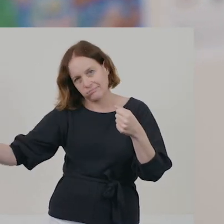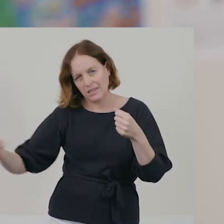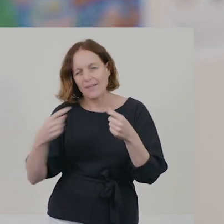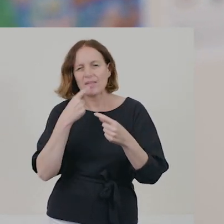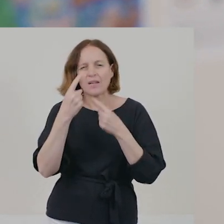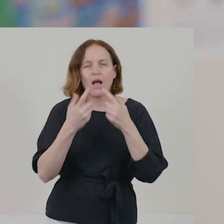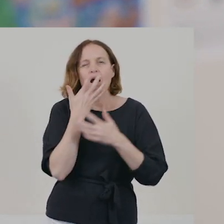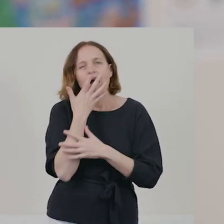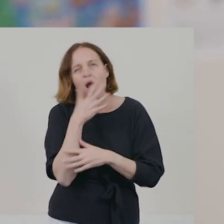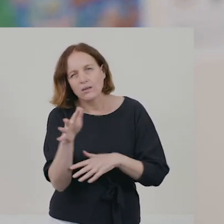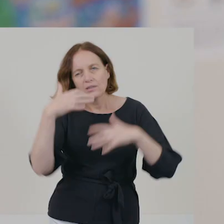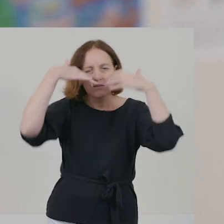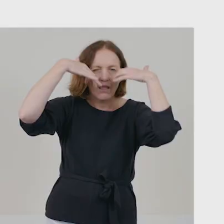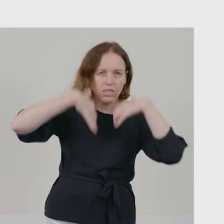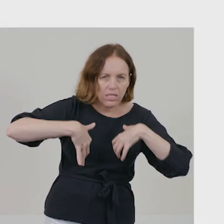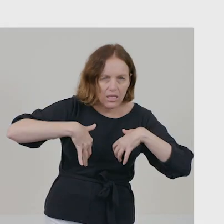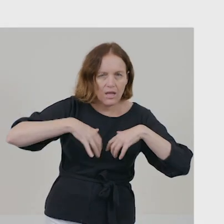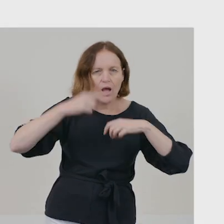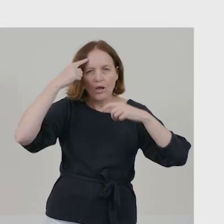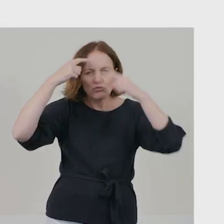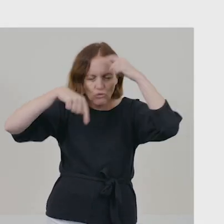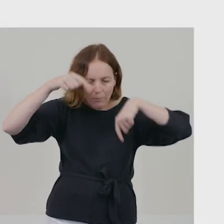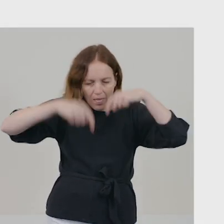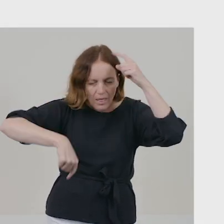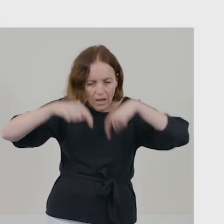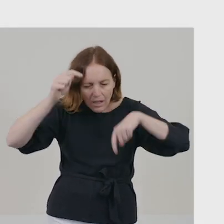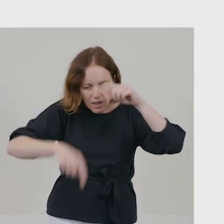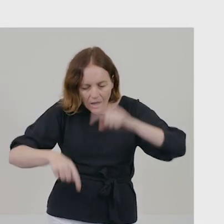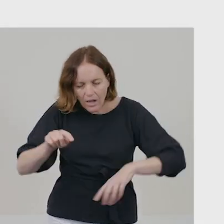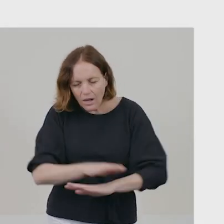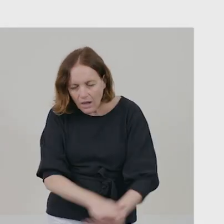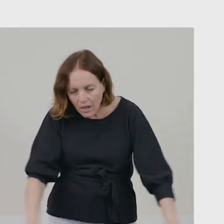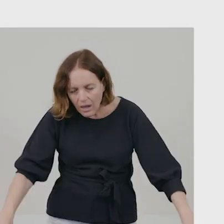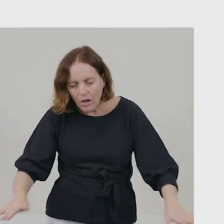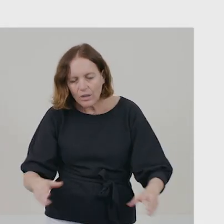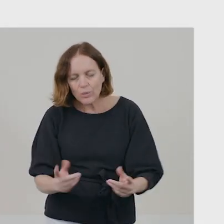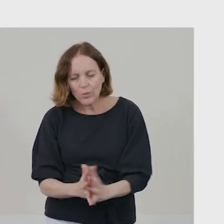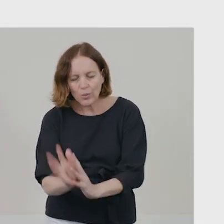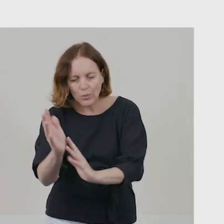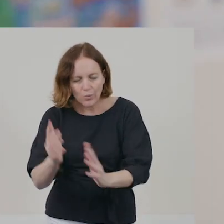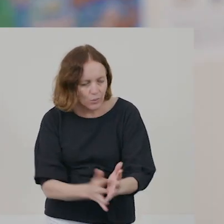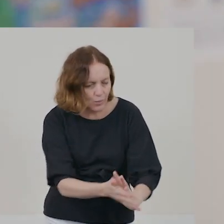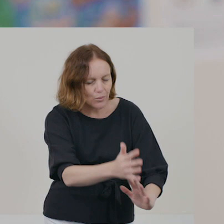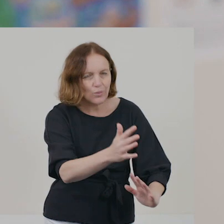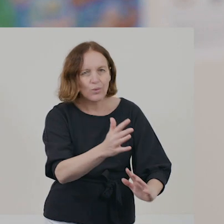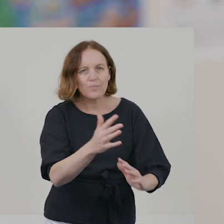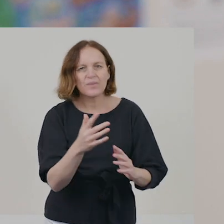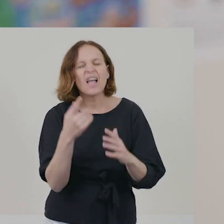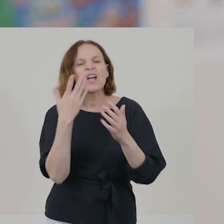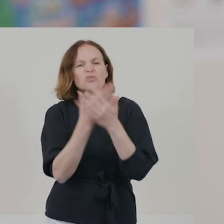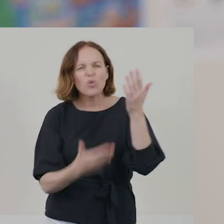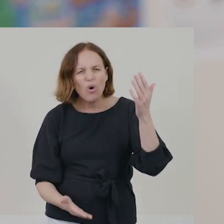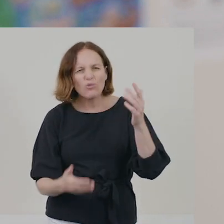to describe the searing heat of the day. Droplets of my sweat hit the concrete slab and sizzled. The story continues